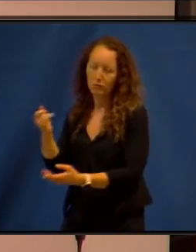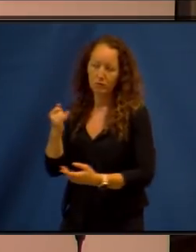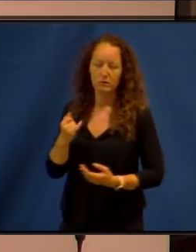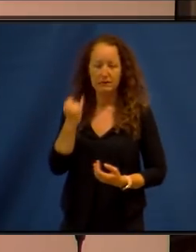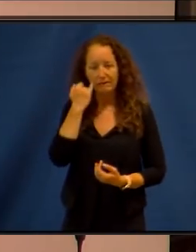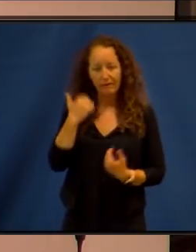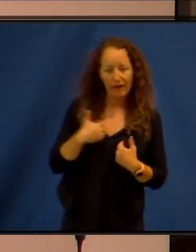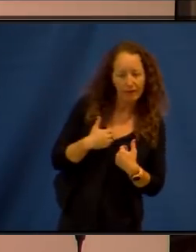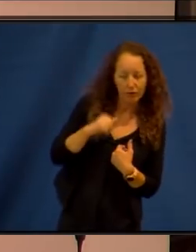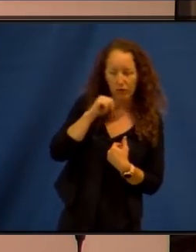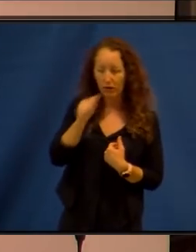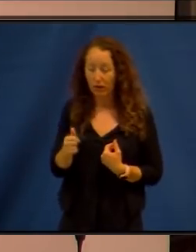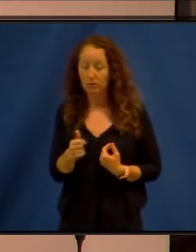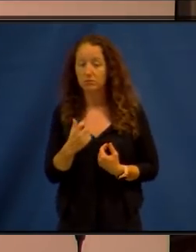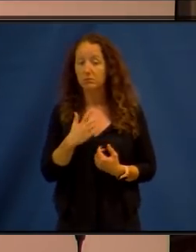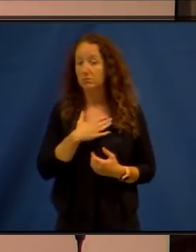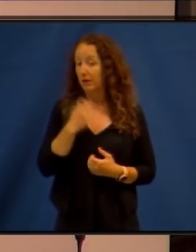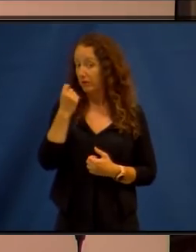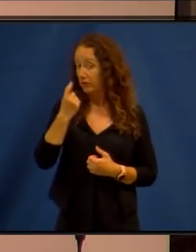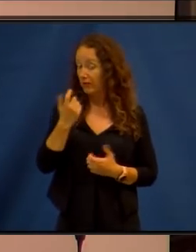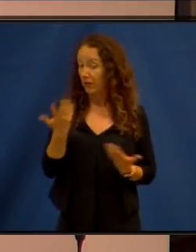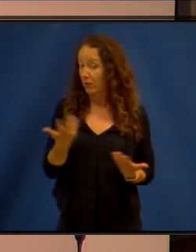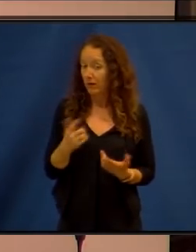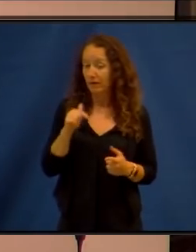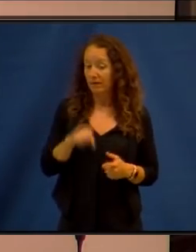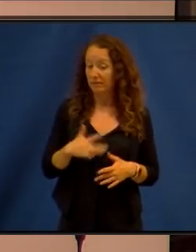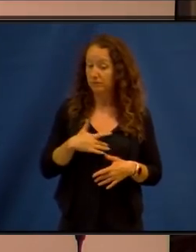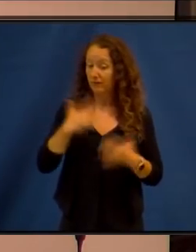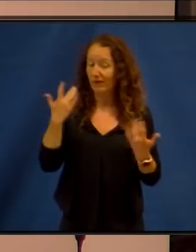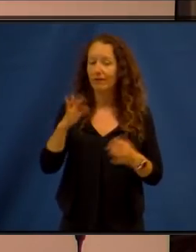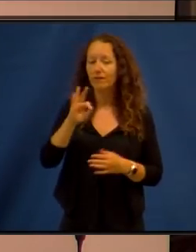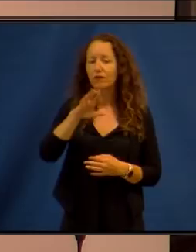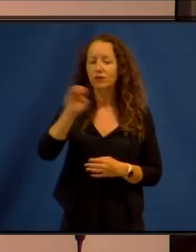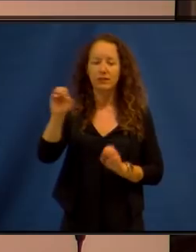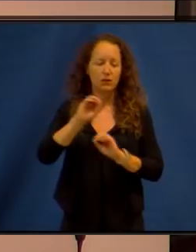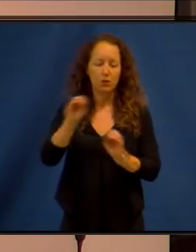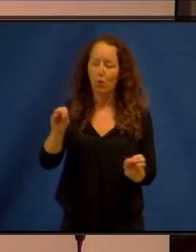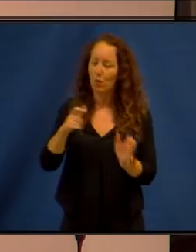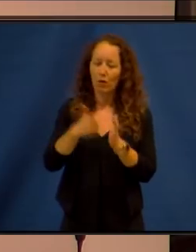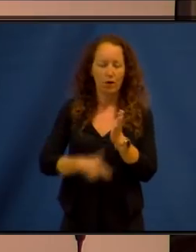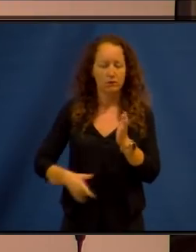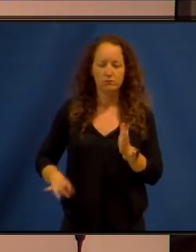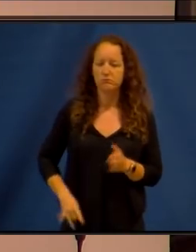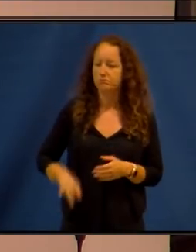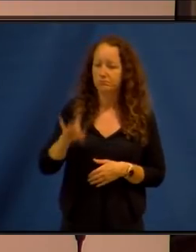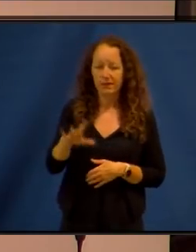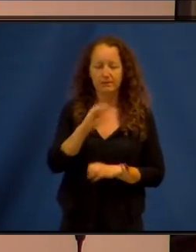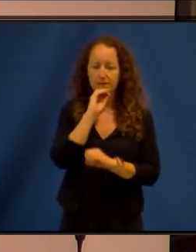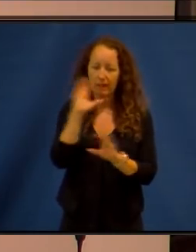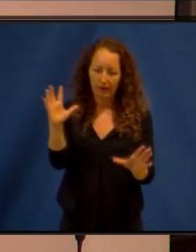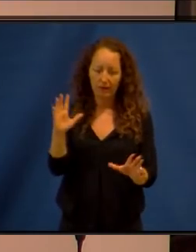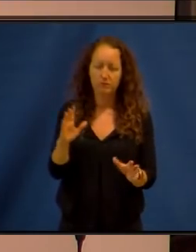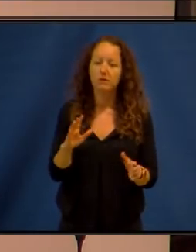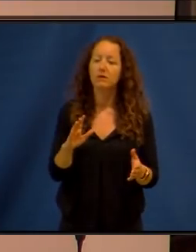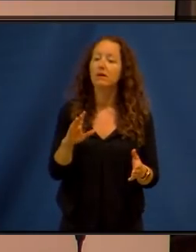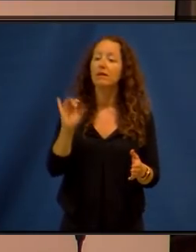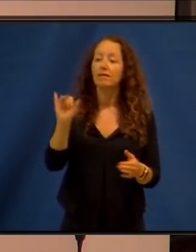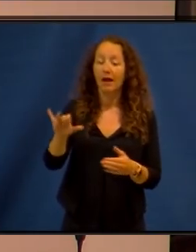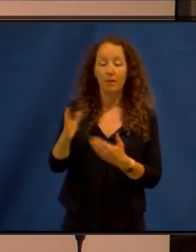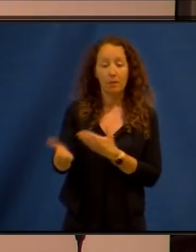is also a free event, and so it will run from 7 a.m. to 1 o'clock p.m. that